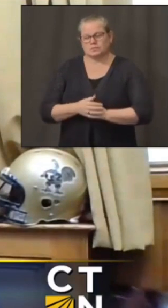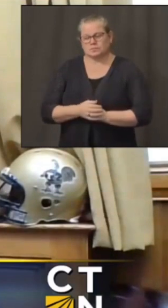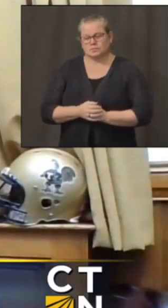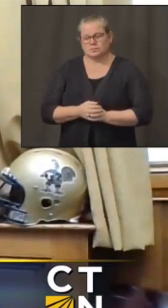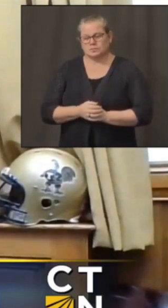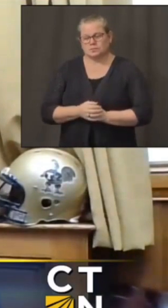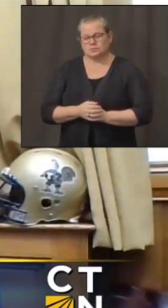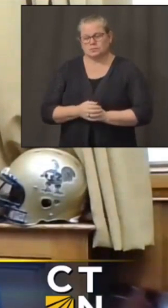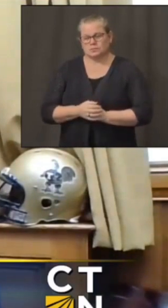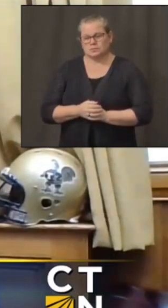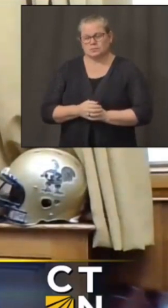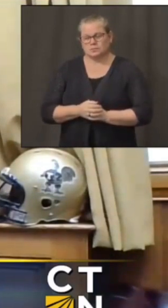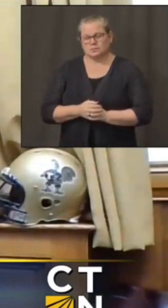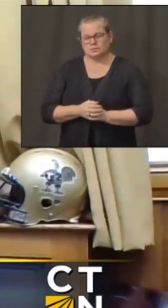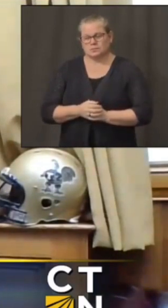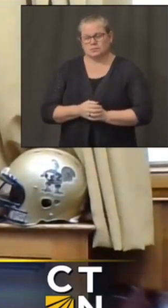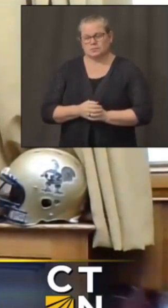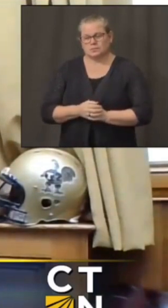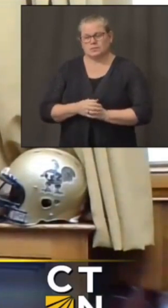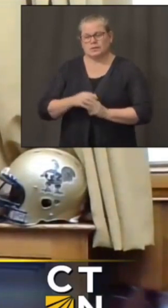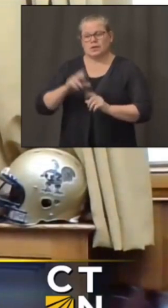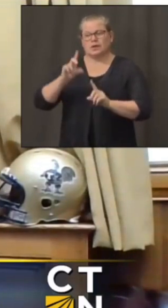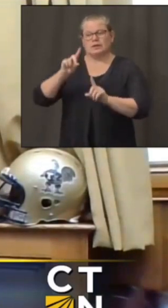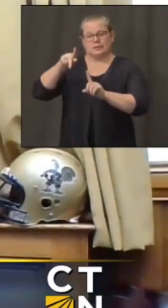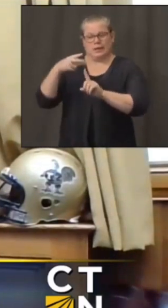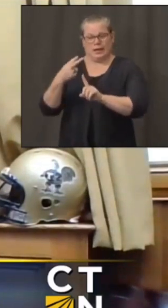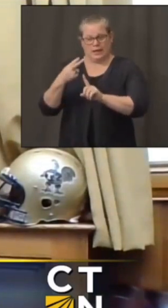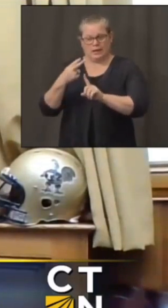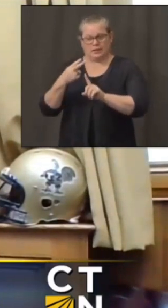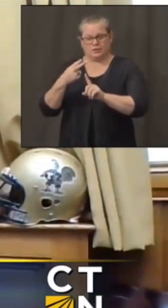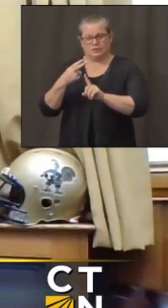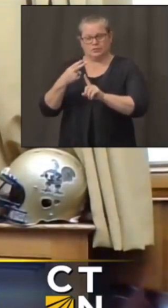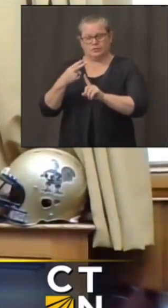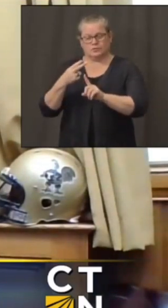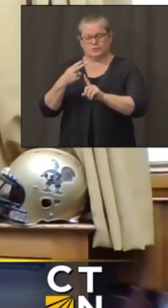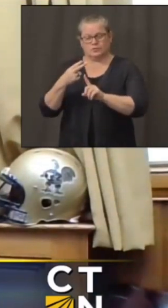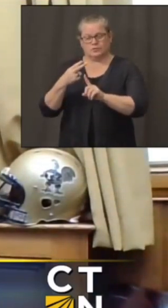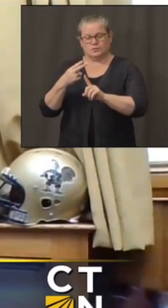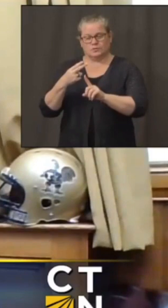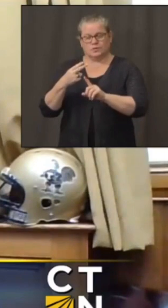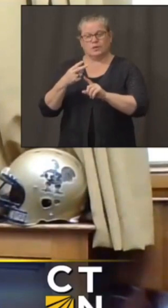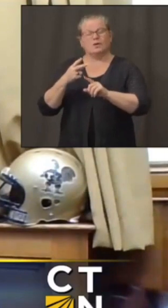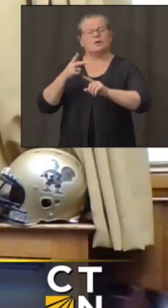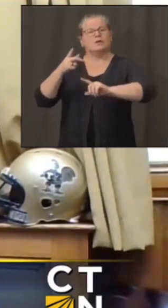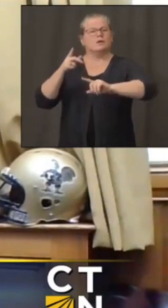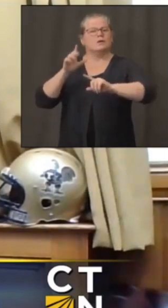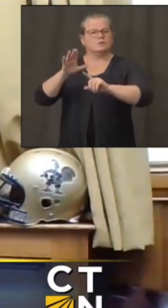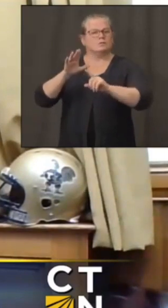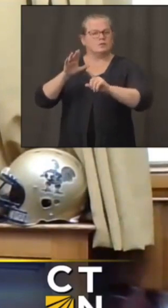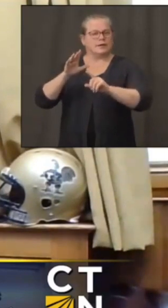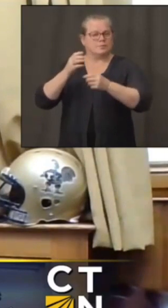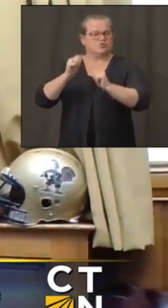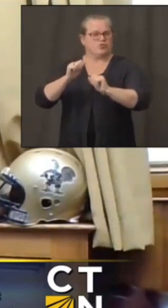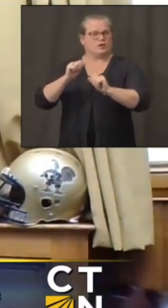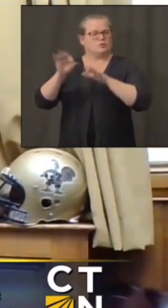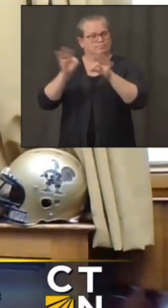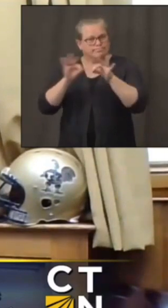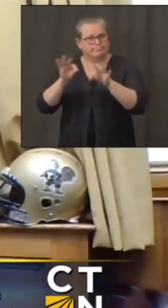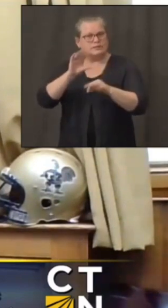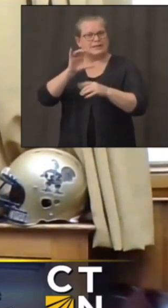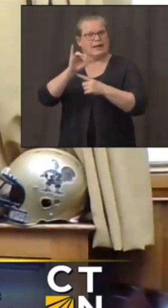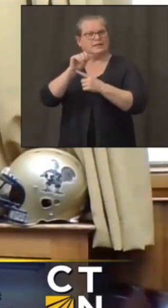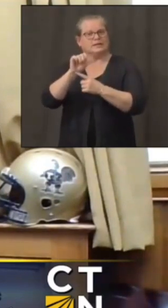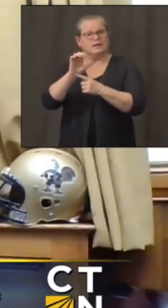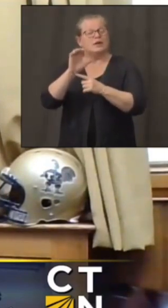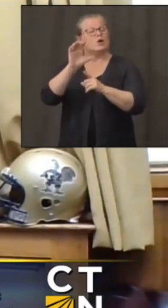recommendation based on the question of CIAC. I think one of the main aspects the government has been focusing on is to get